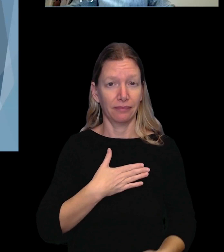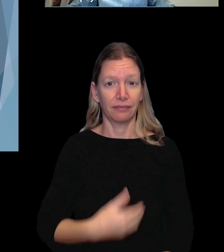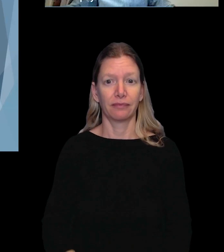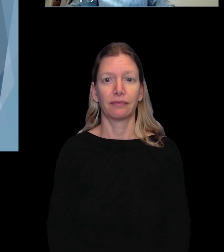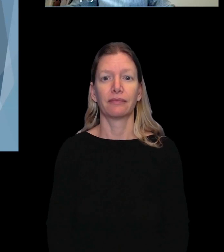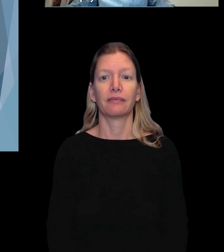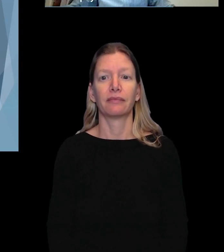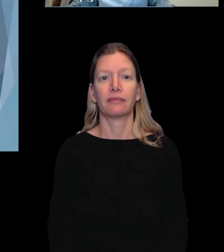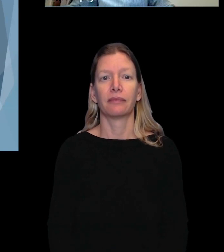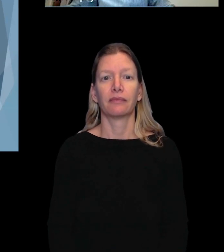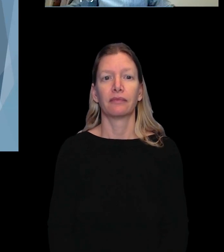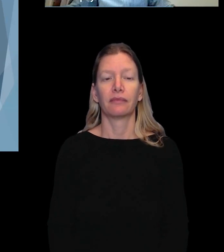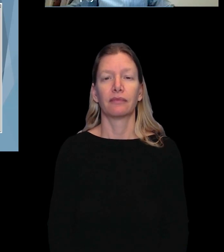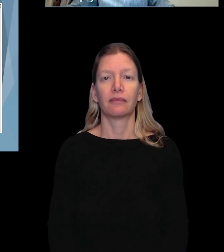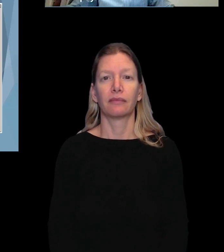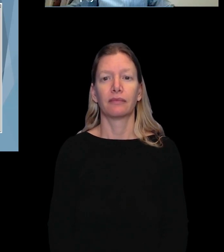Next slide, please.